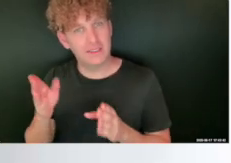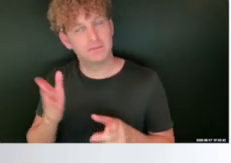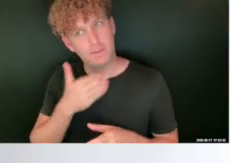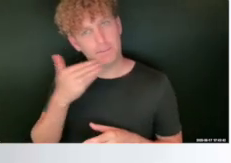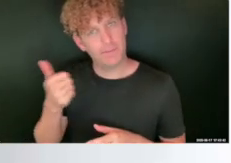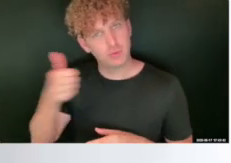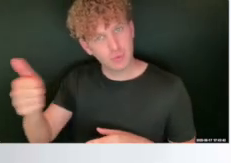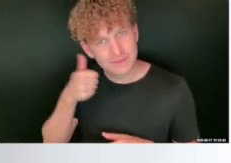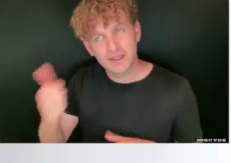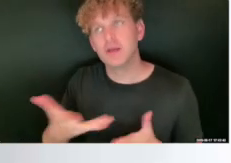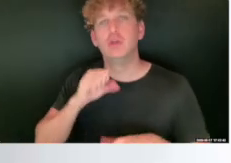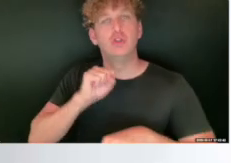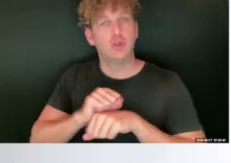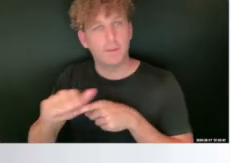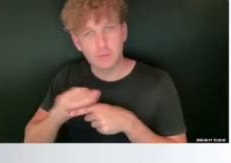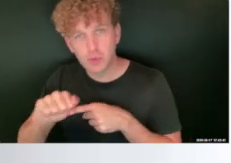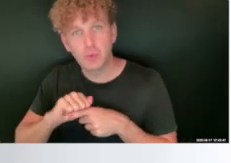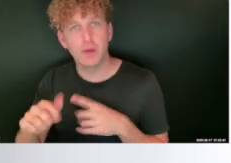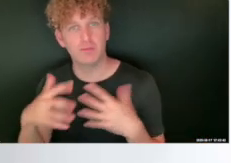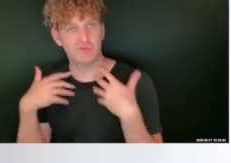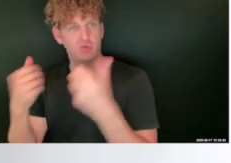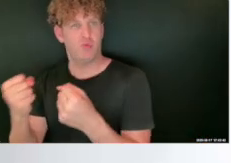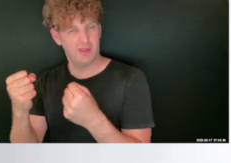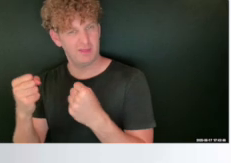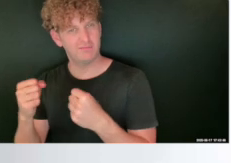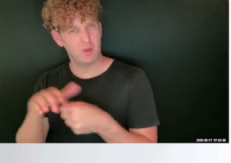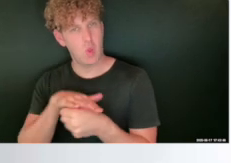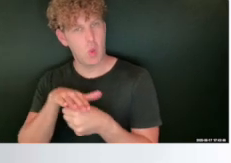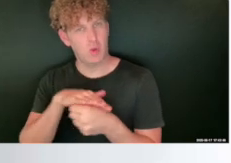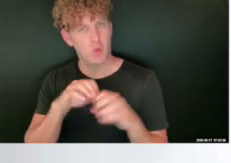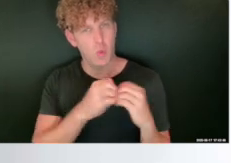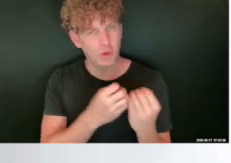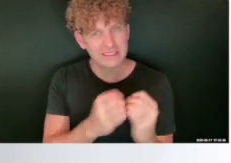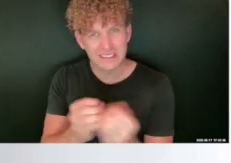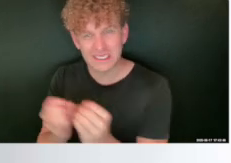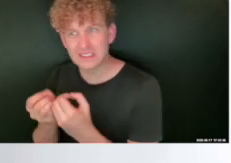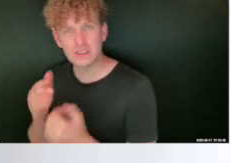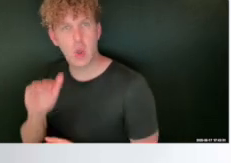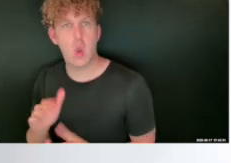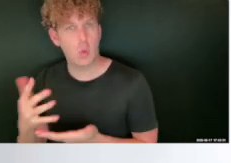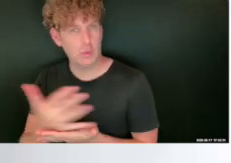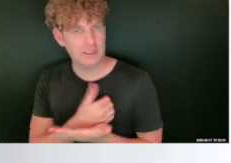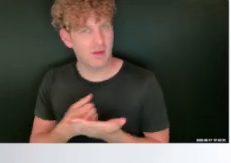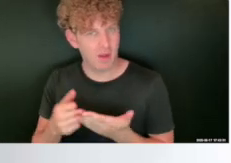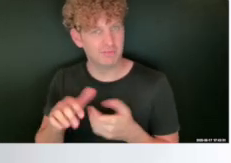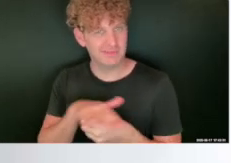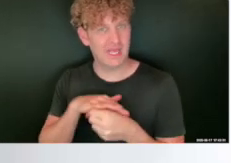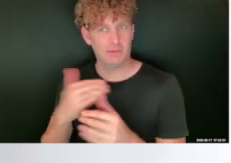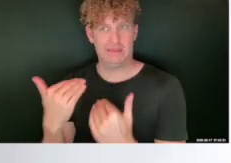grants. The first 7 projects currently underway focus on areas in Needles,